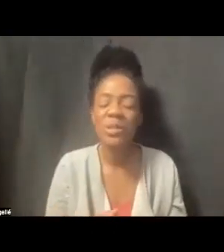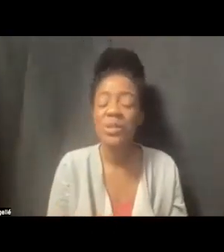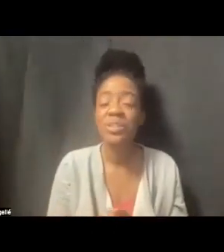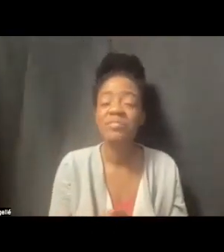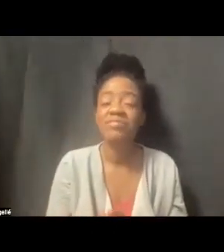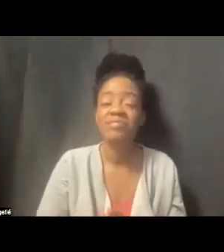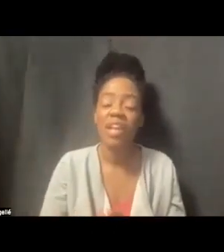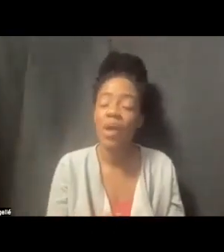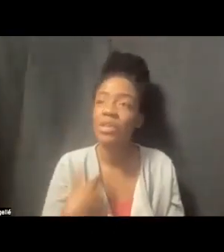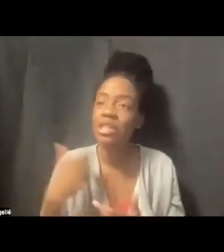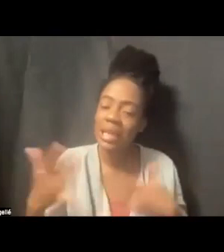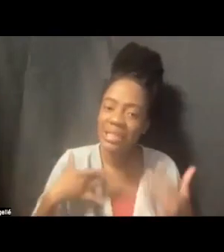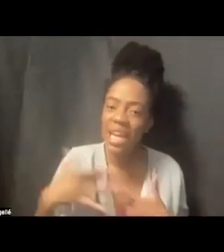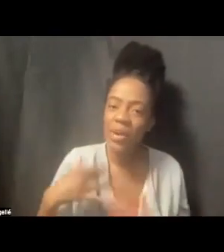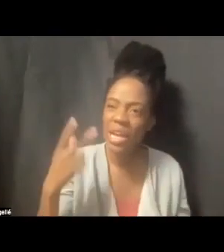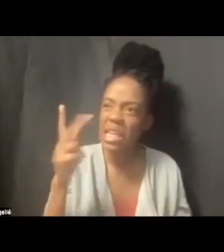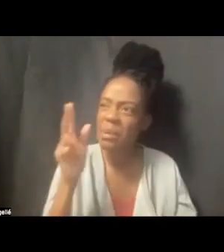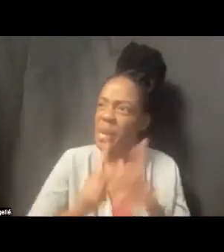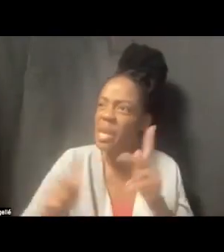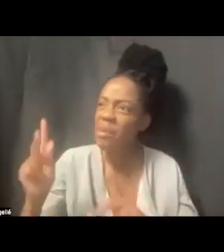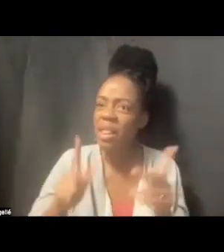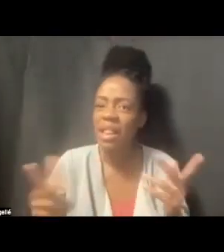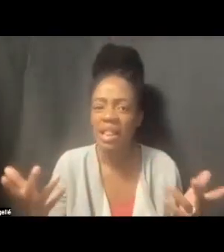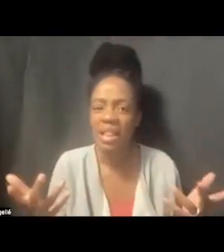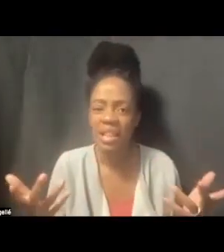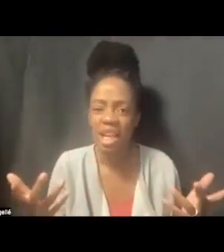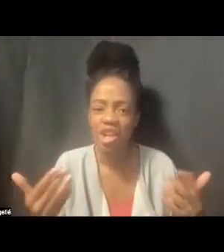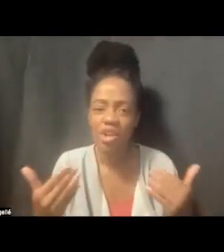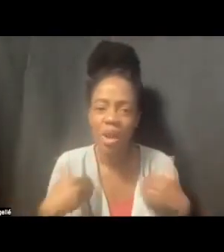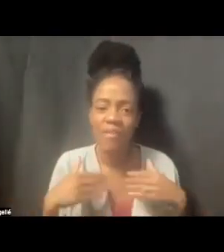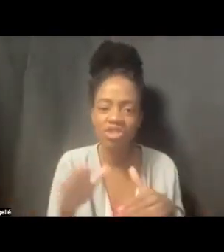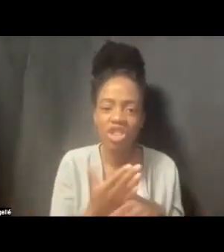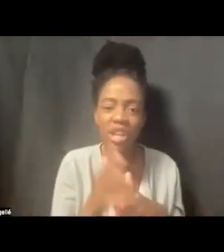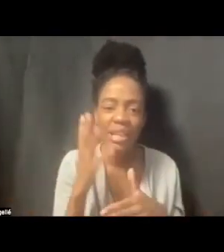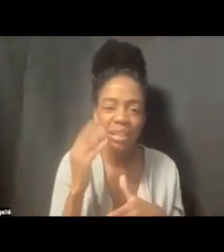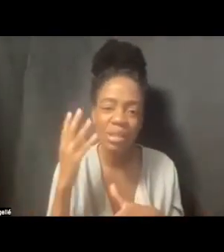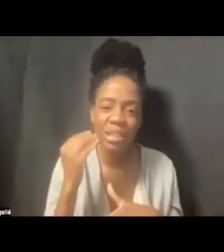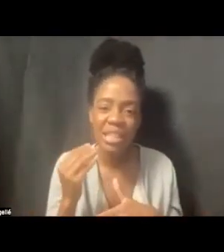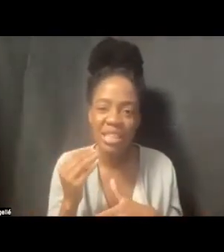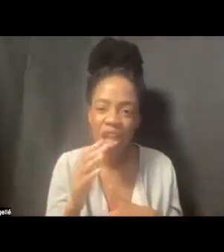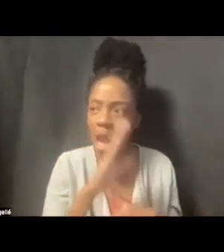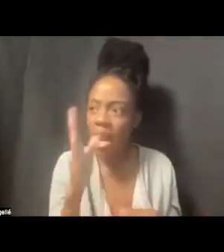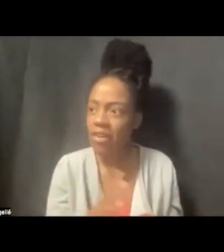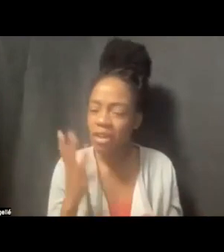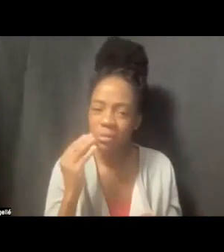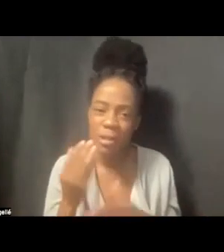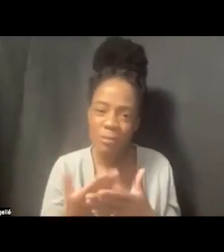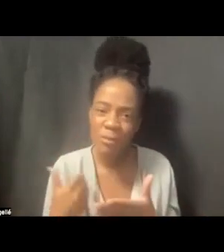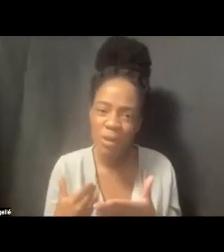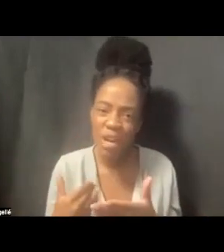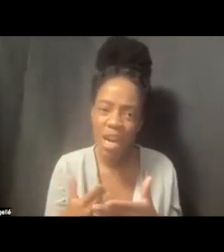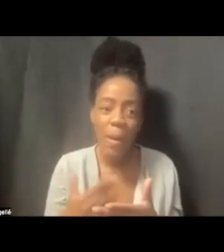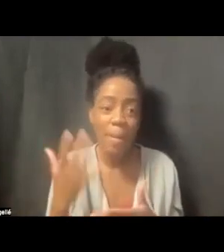see people, and you know, you're having the shared experience like you are now. You would never have this if we didn't have Zoom.